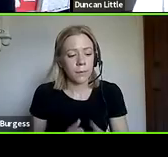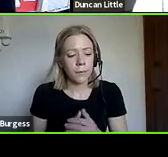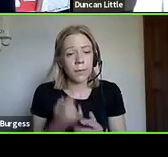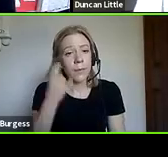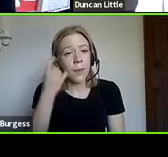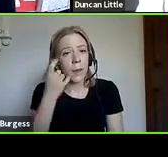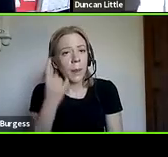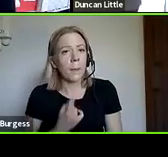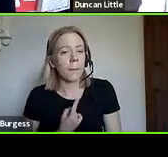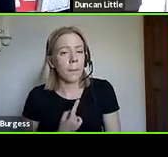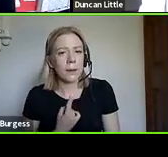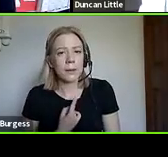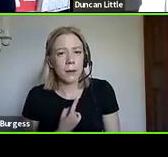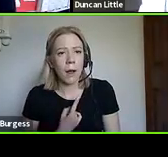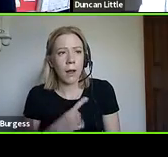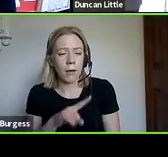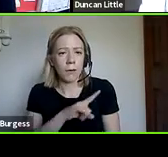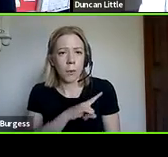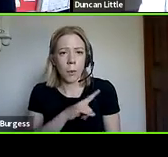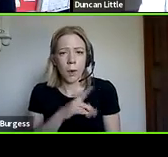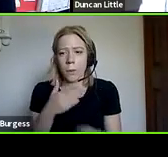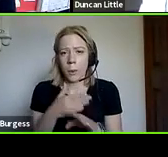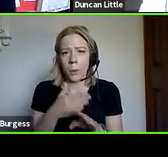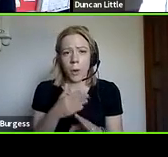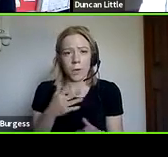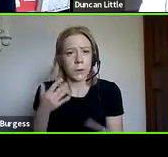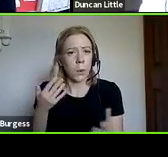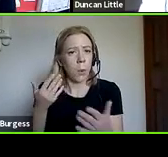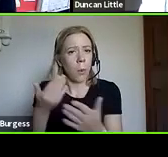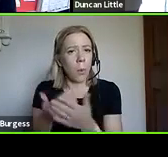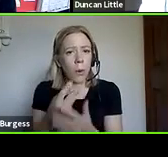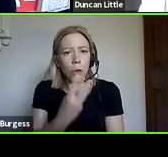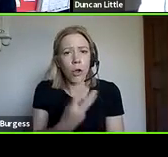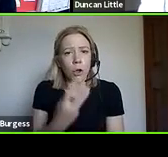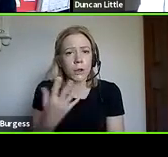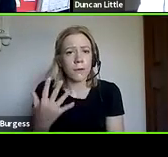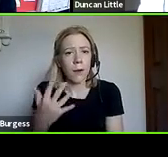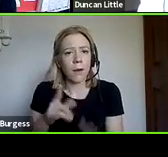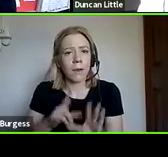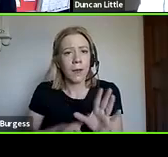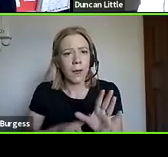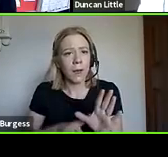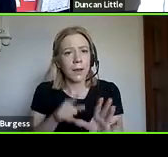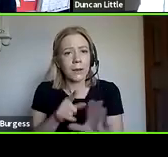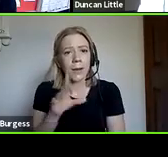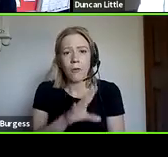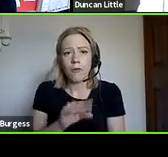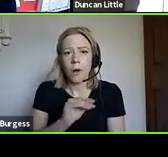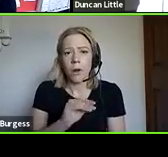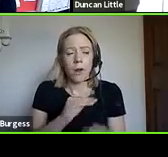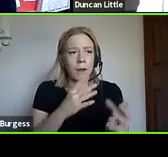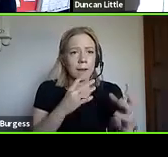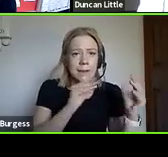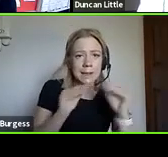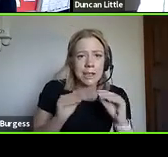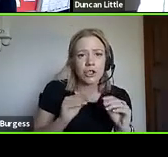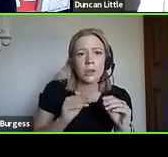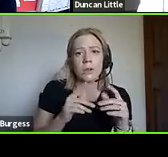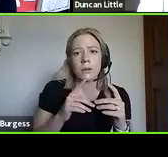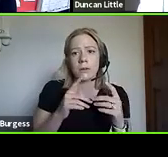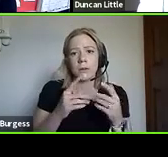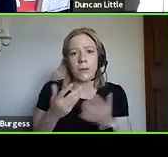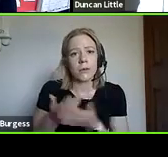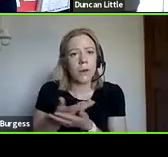myself, because I've worked for so long, I think 35 years or something in Africa now, from teaching and consulting.